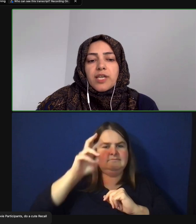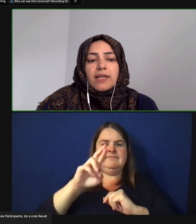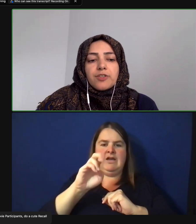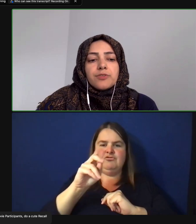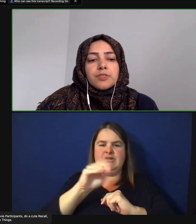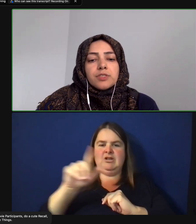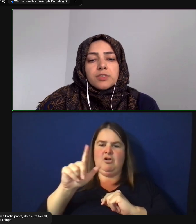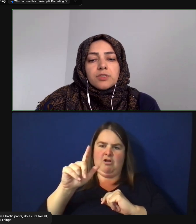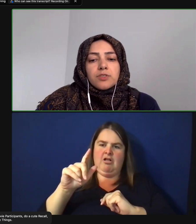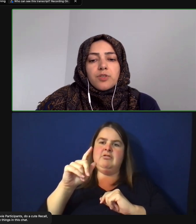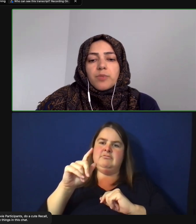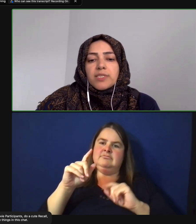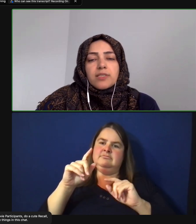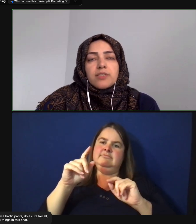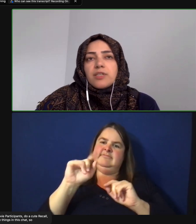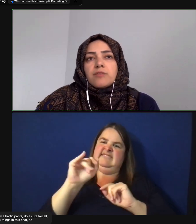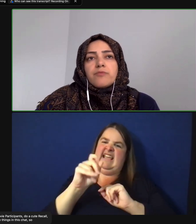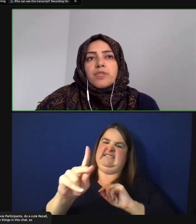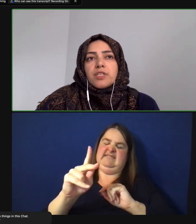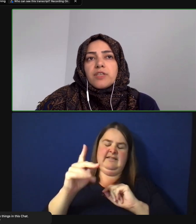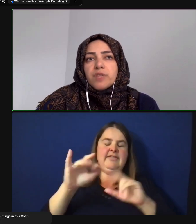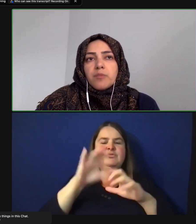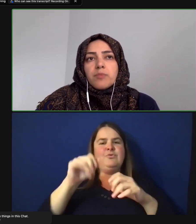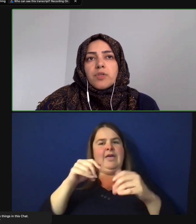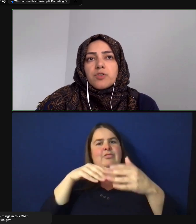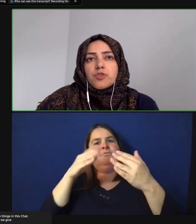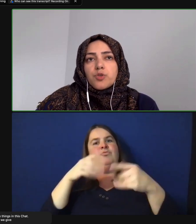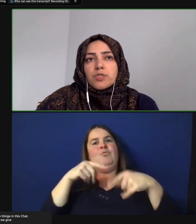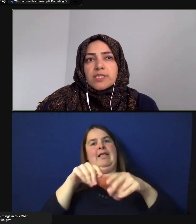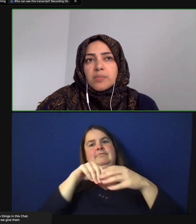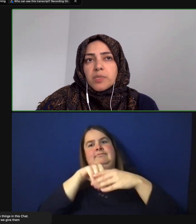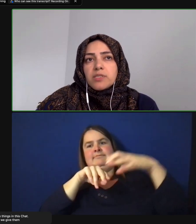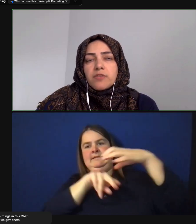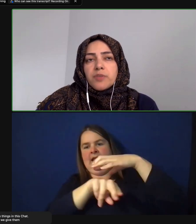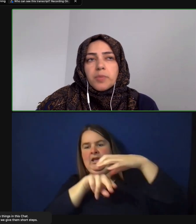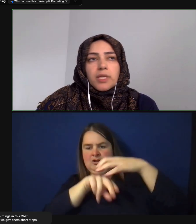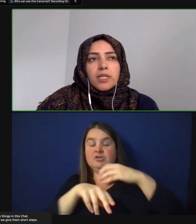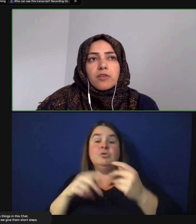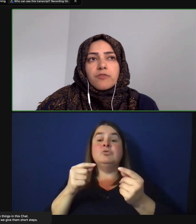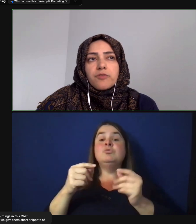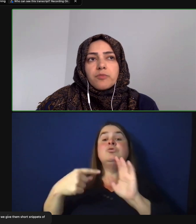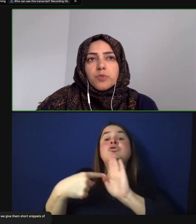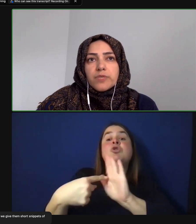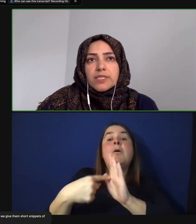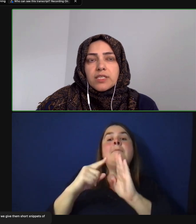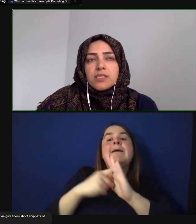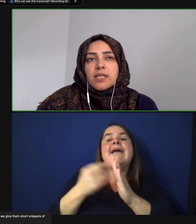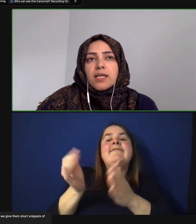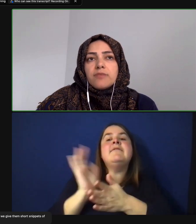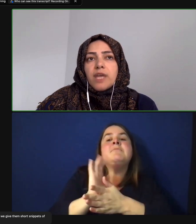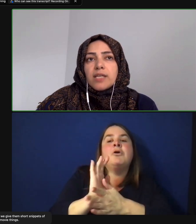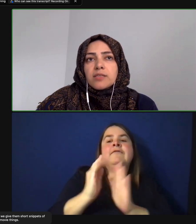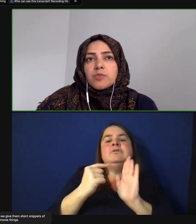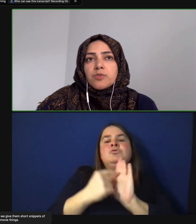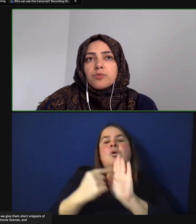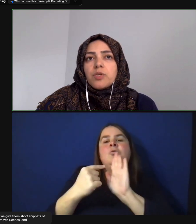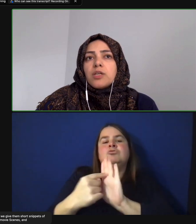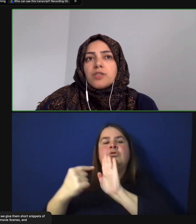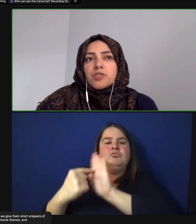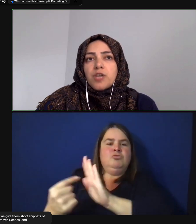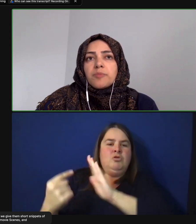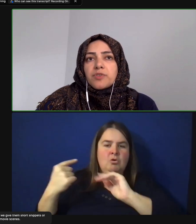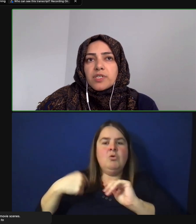in the scan. So basically, we give them short snippets of the beginning of movie scenes, and we ask them